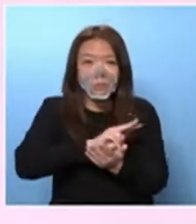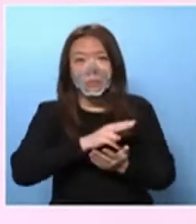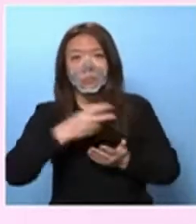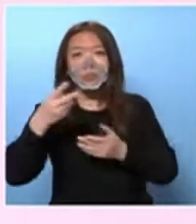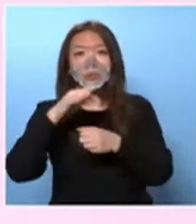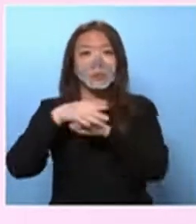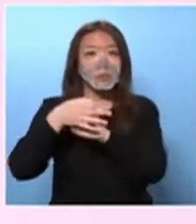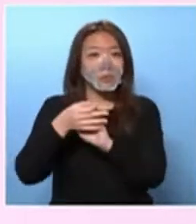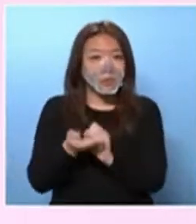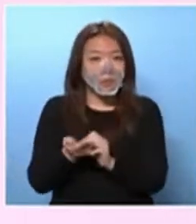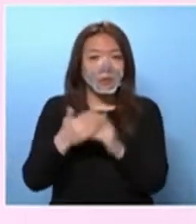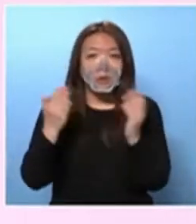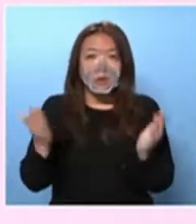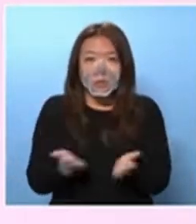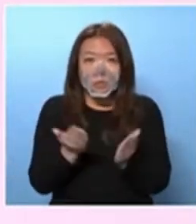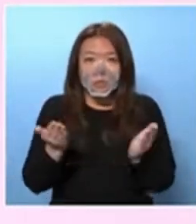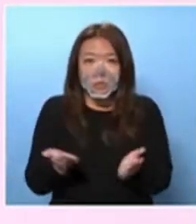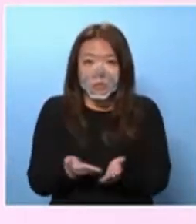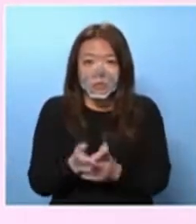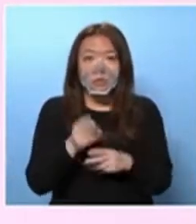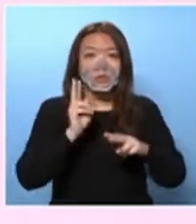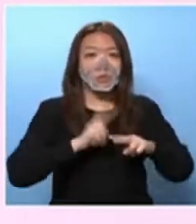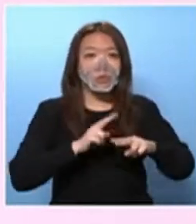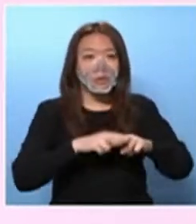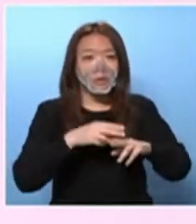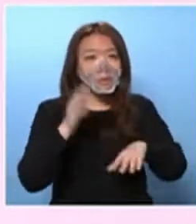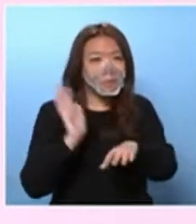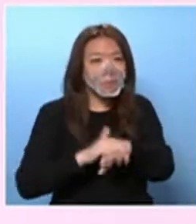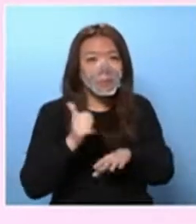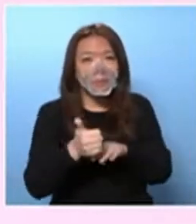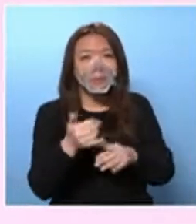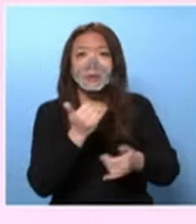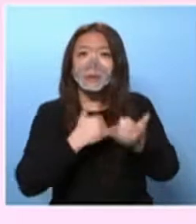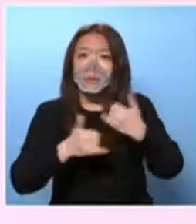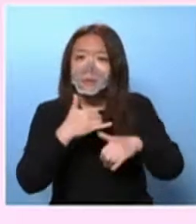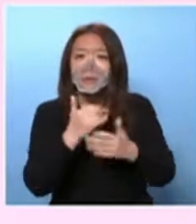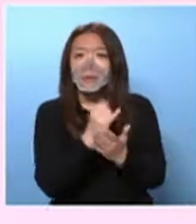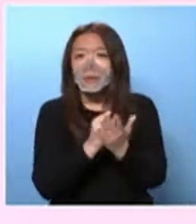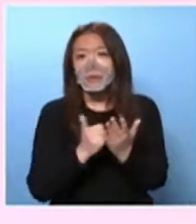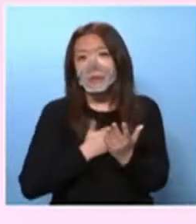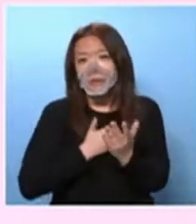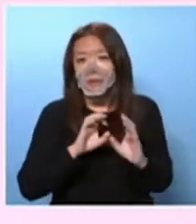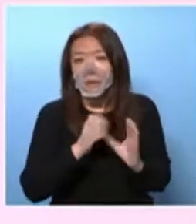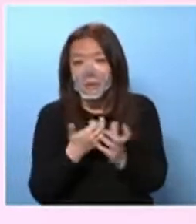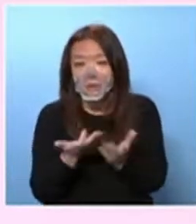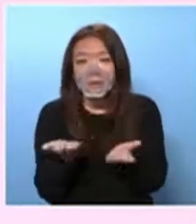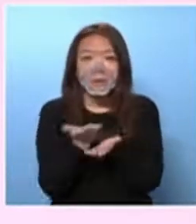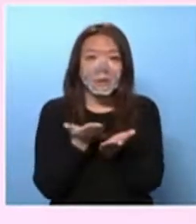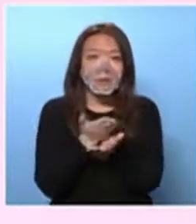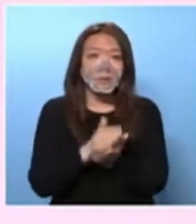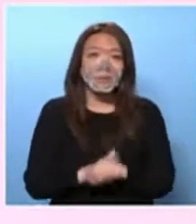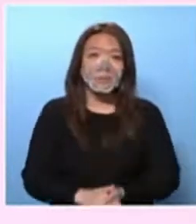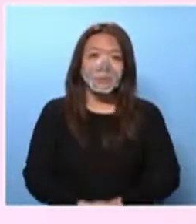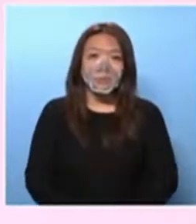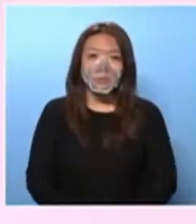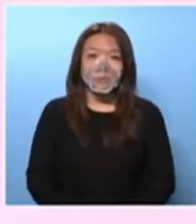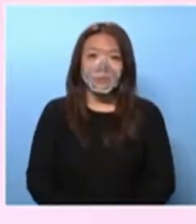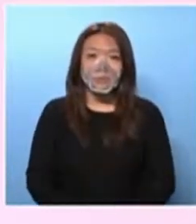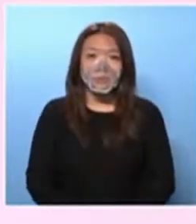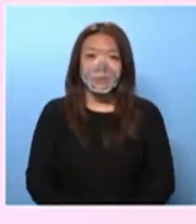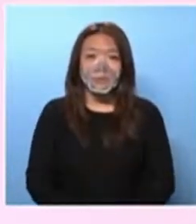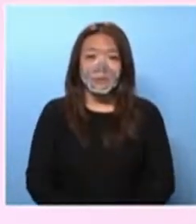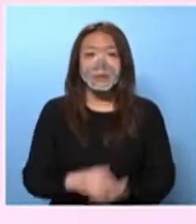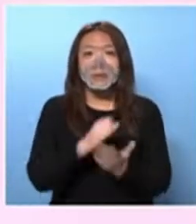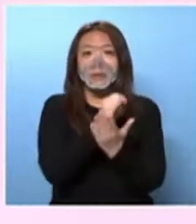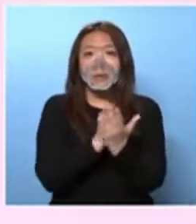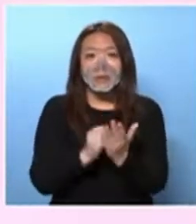exhibitions, forums, focus discussions, performances, and trading. The event will also facilitate exchanges between renowned overseas performing artists as